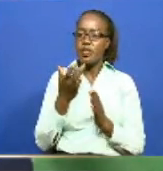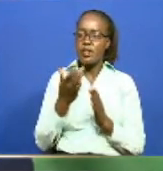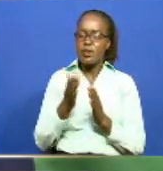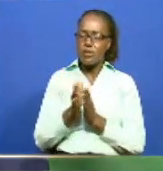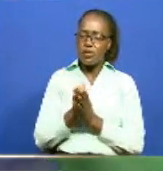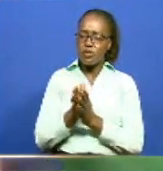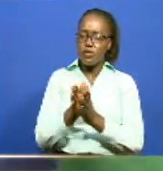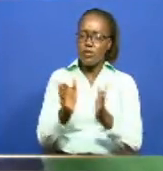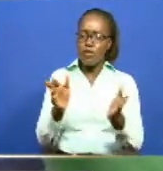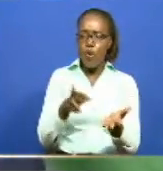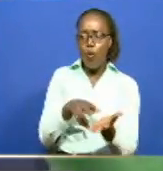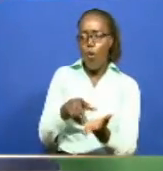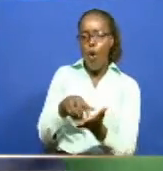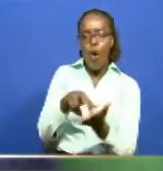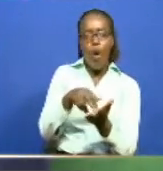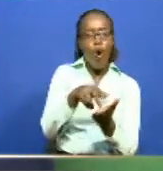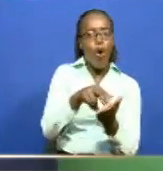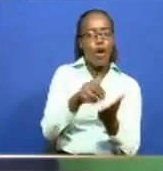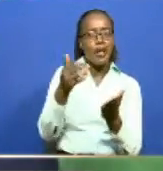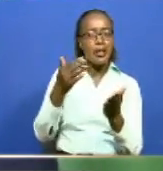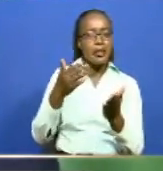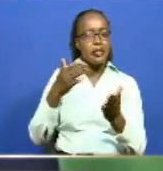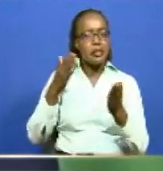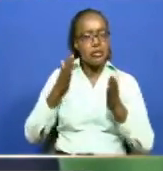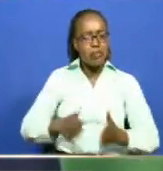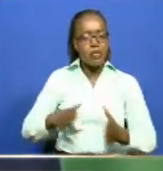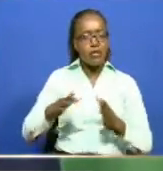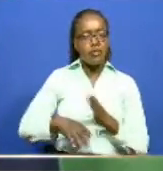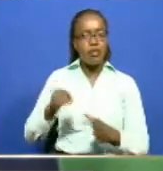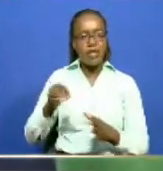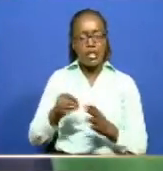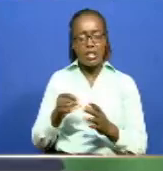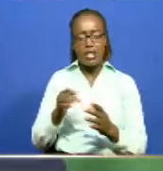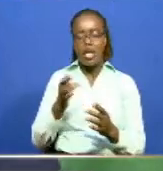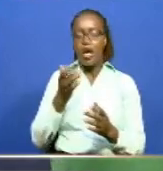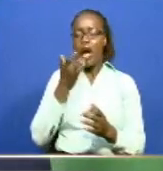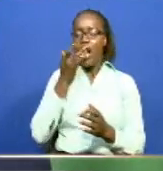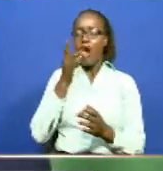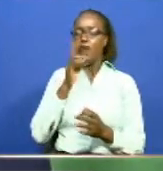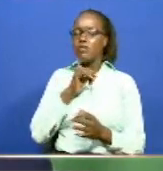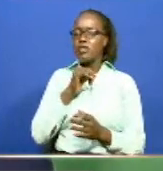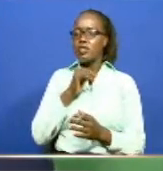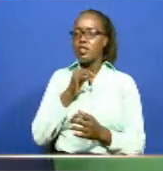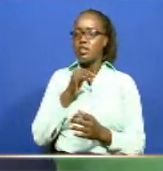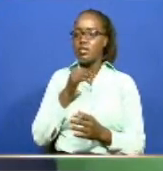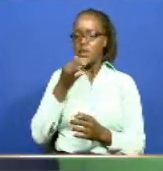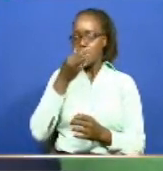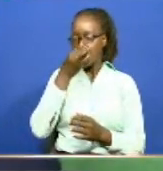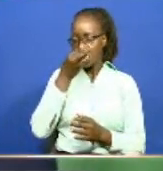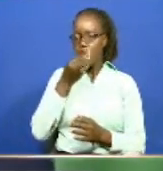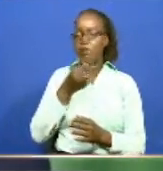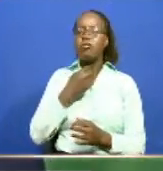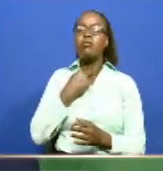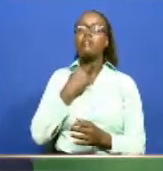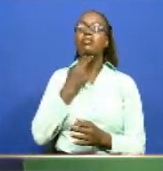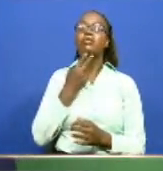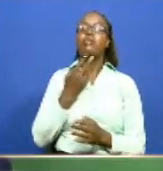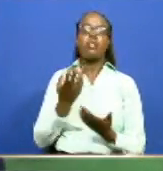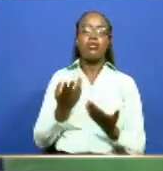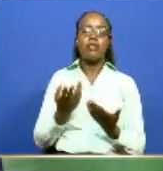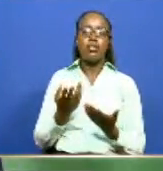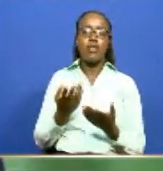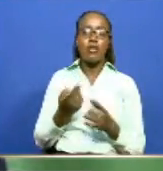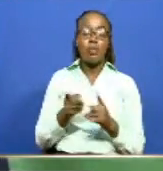we just walk around and anybody who comes for testing would be able to swab their nose and their throat.